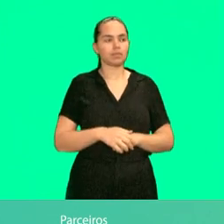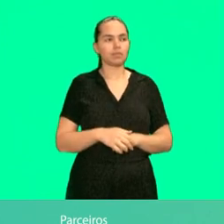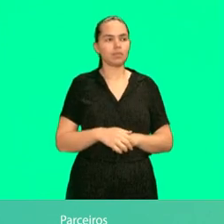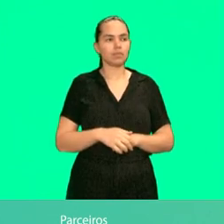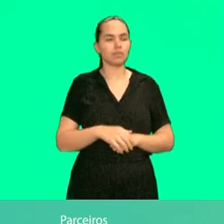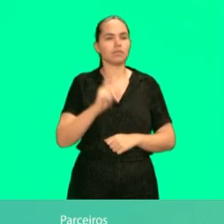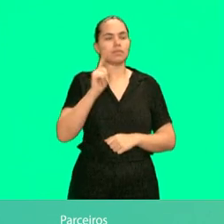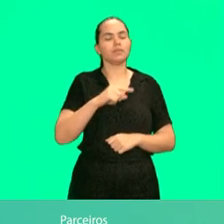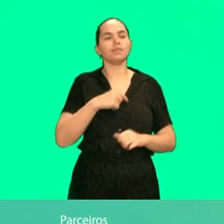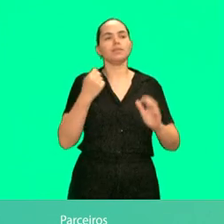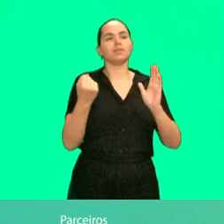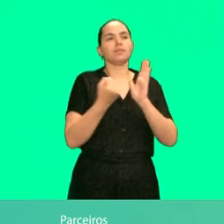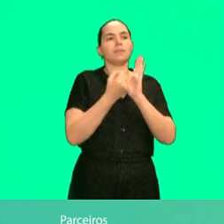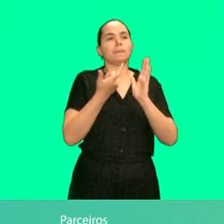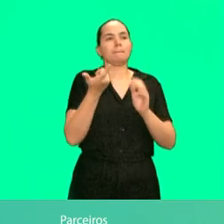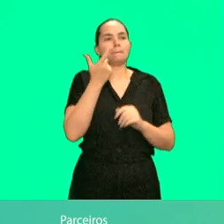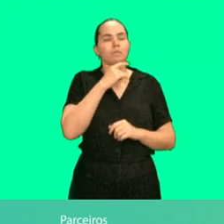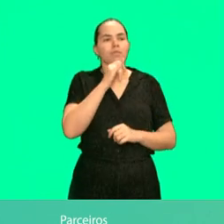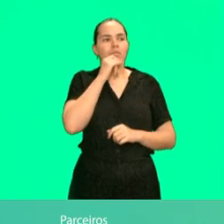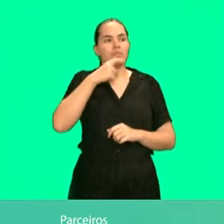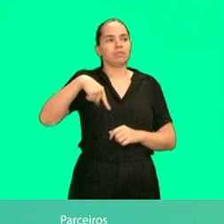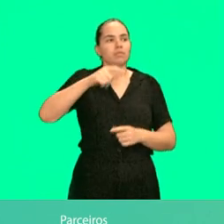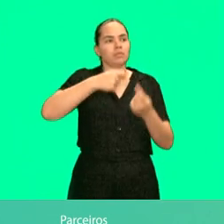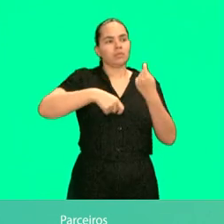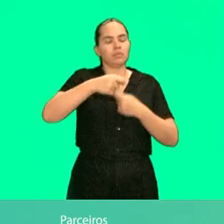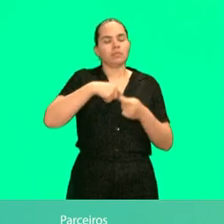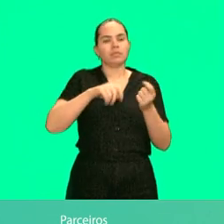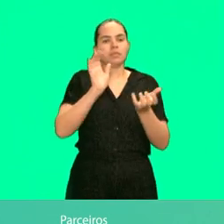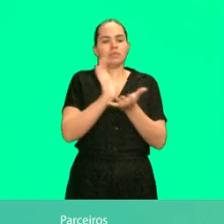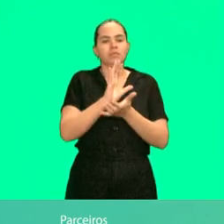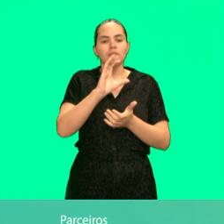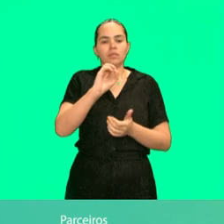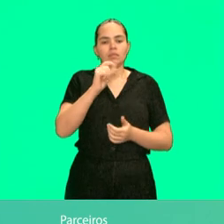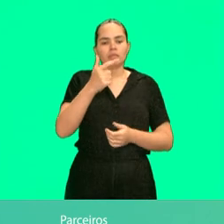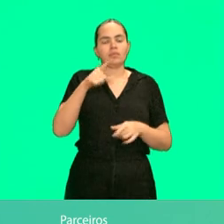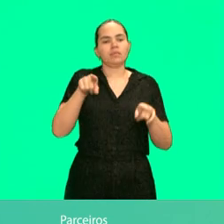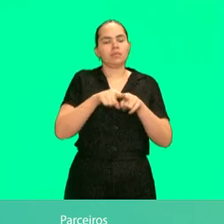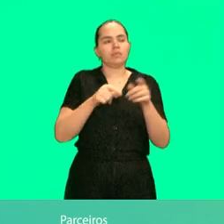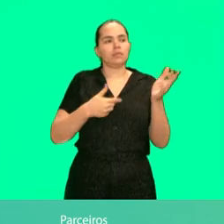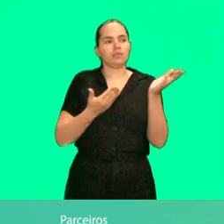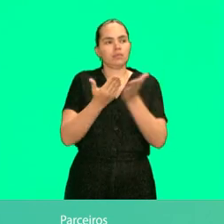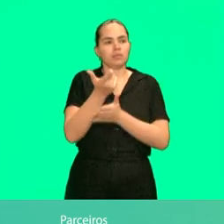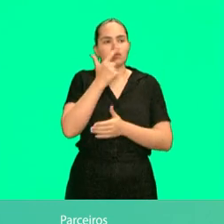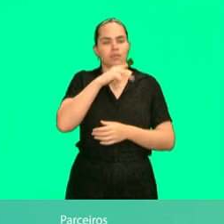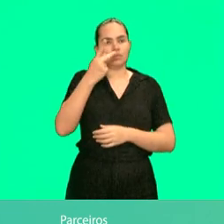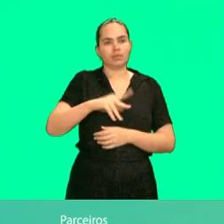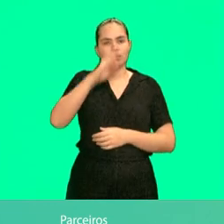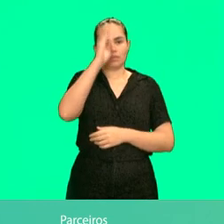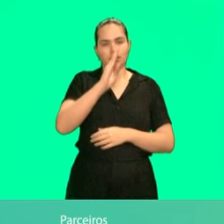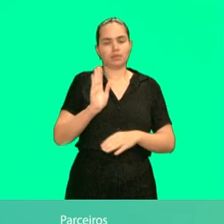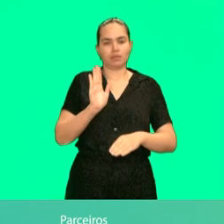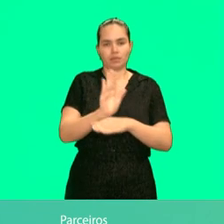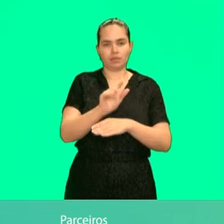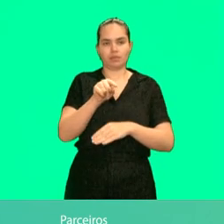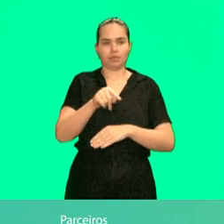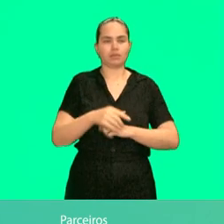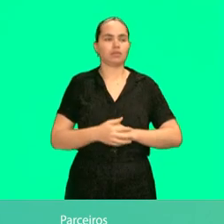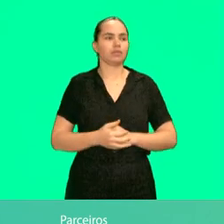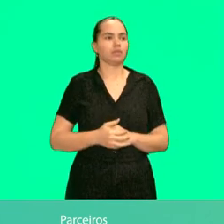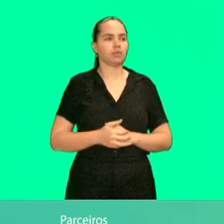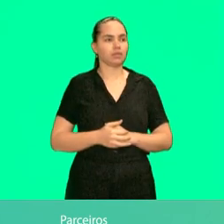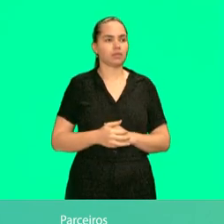is a marketplace of a carbon market serving Brazil as well. We are here present